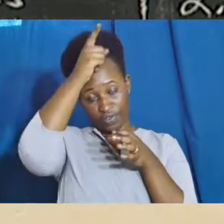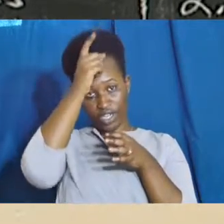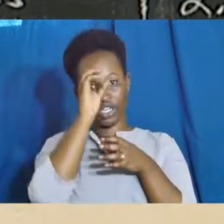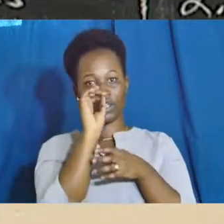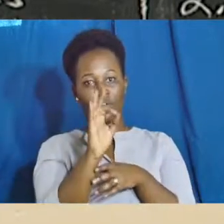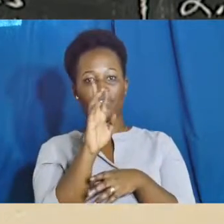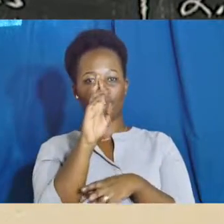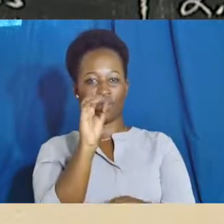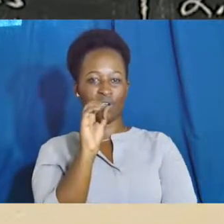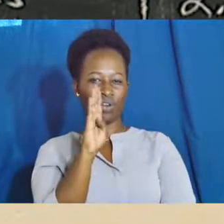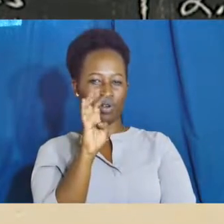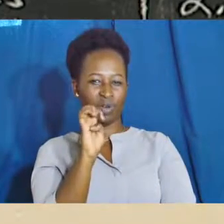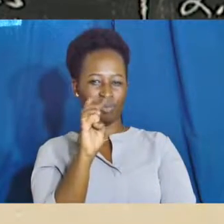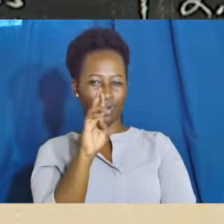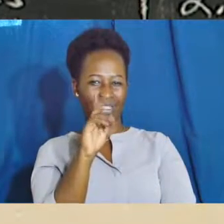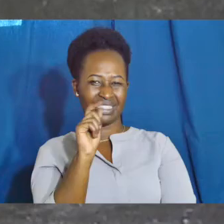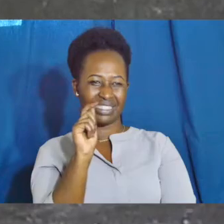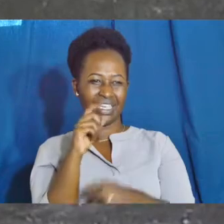Robert?